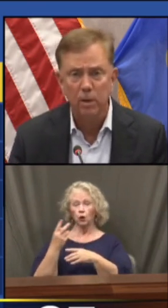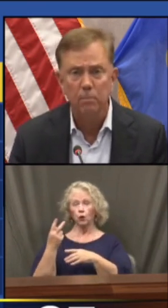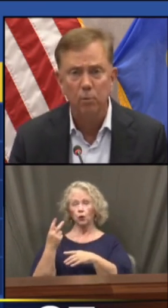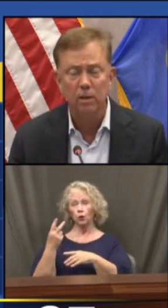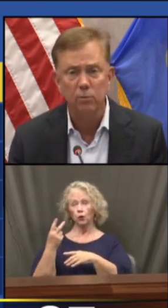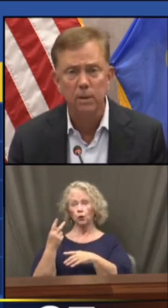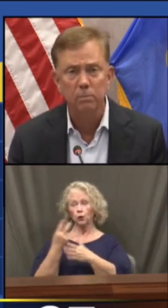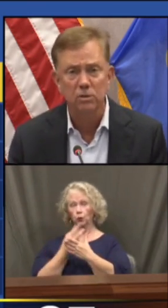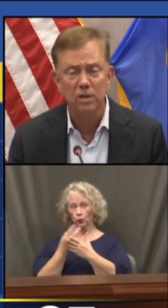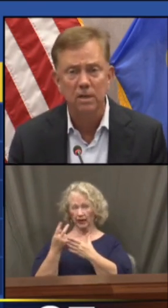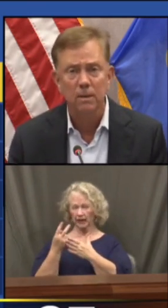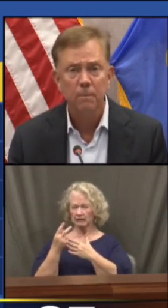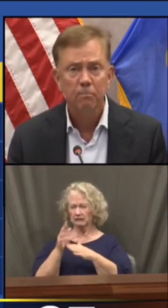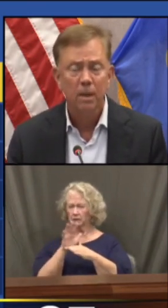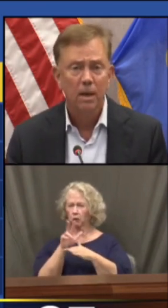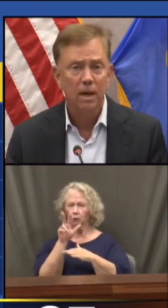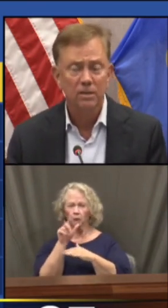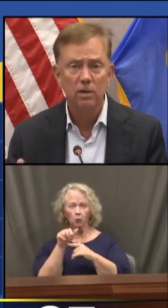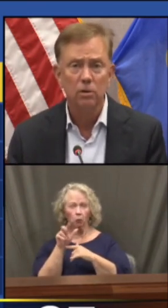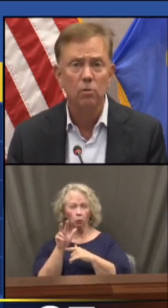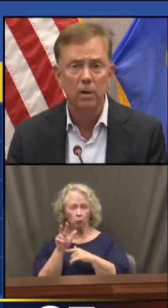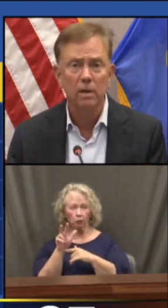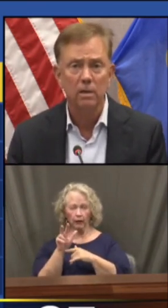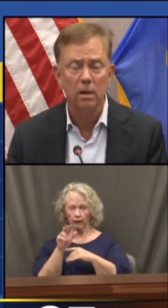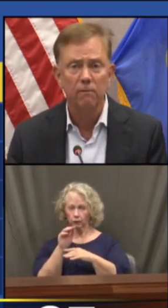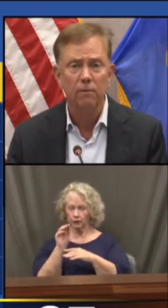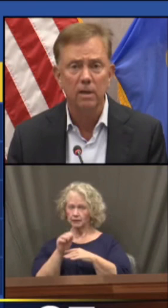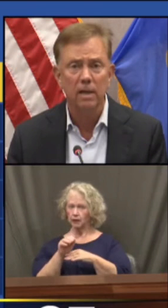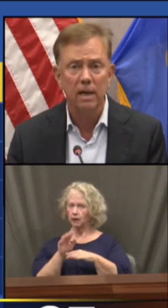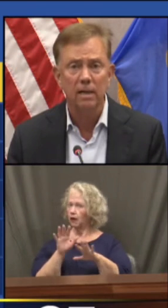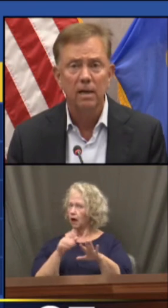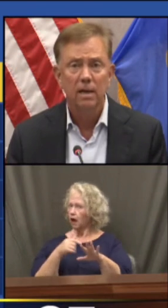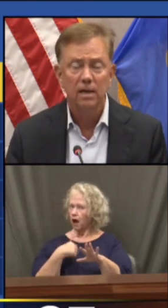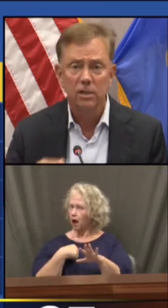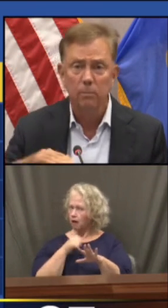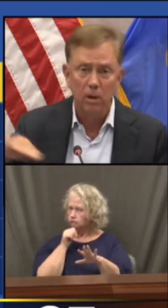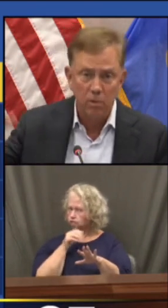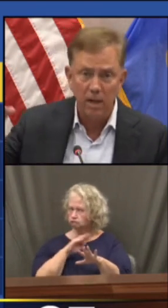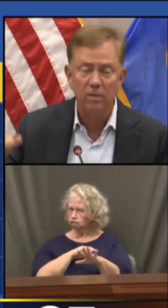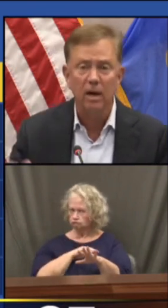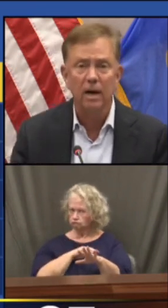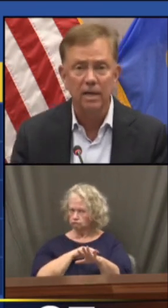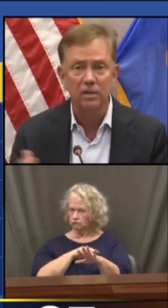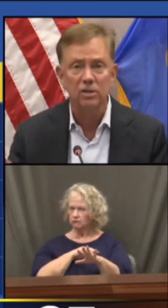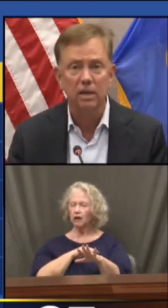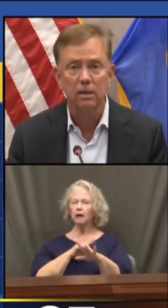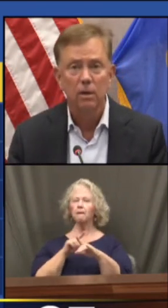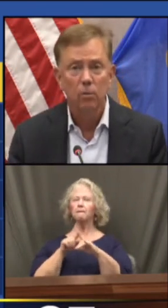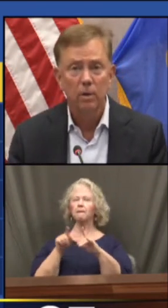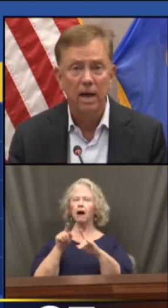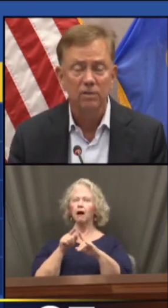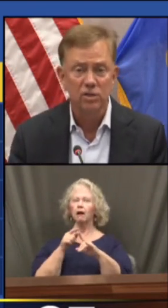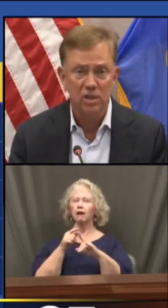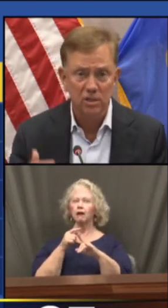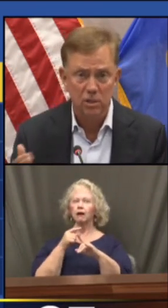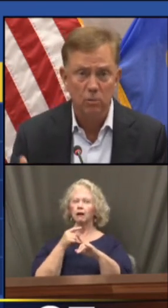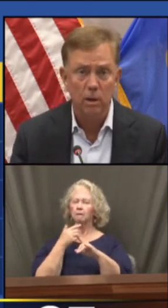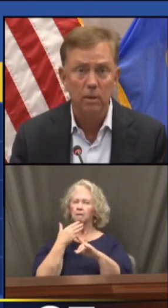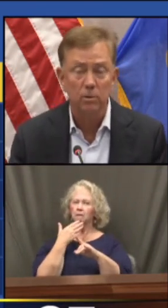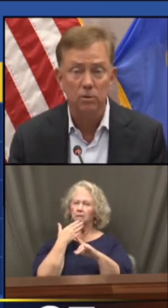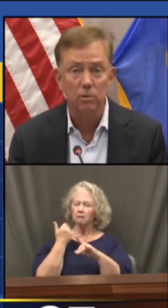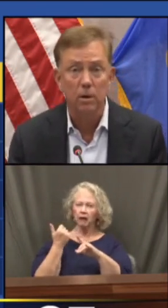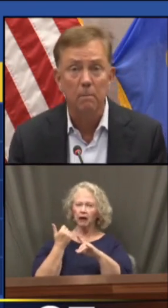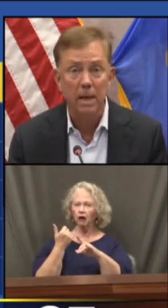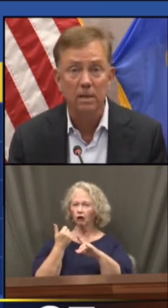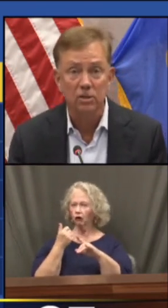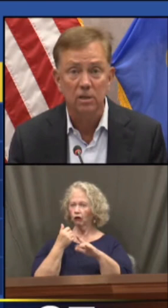about 3.3%. I take no great comfort in that, except we don't have the hockey stick. We have a sense that we're